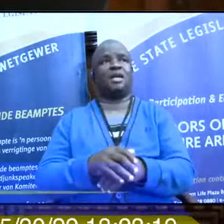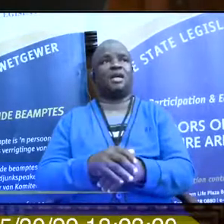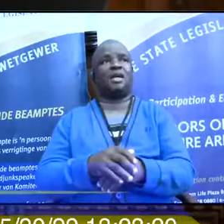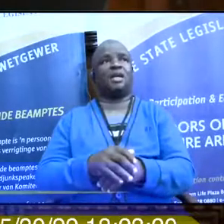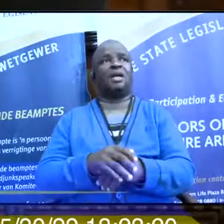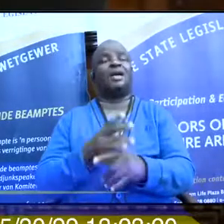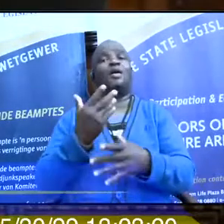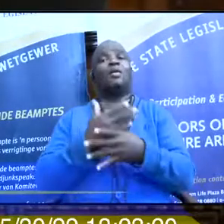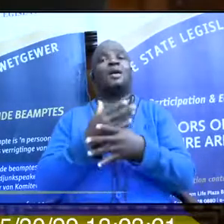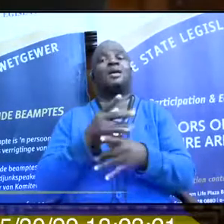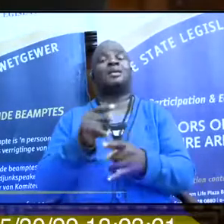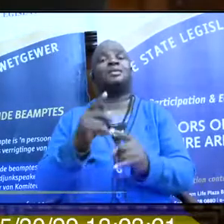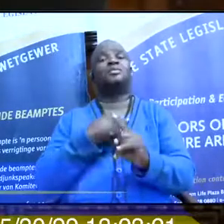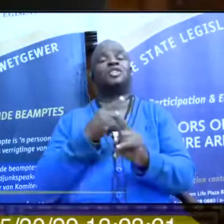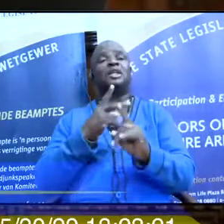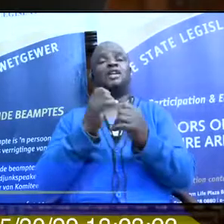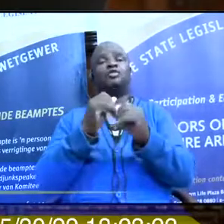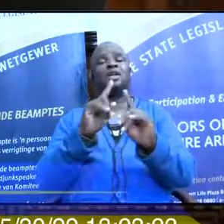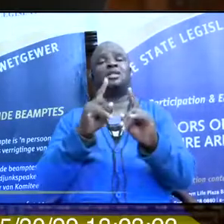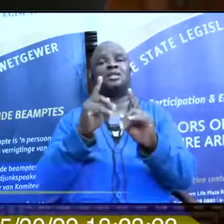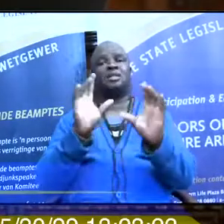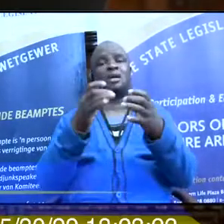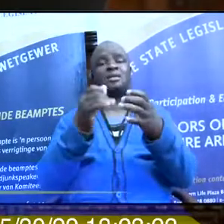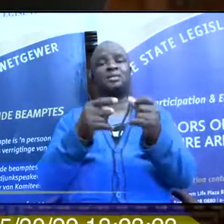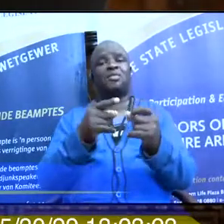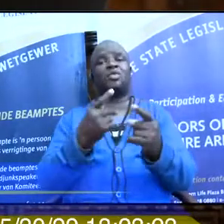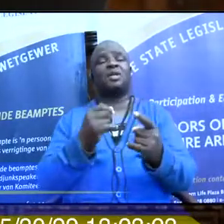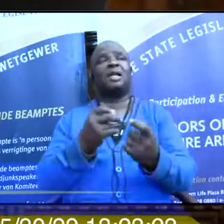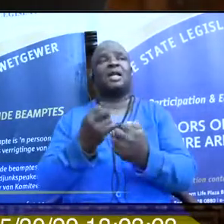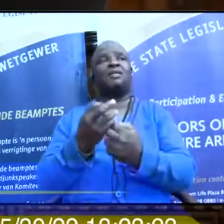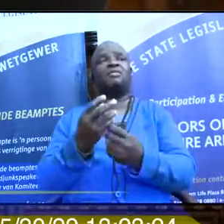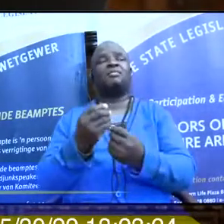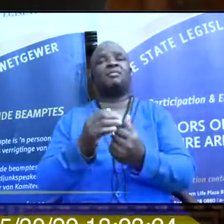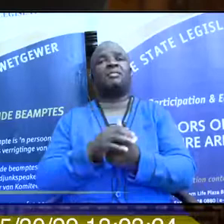workers and education sector continue to experience